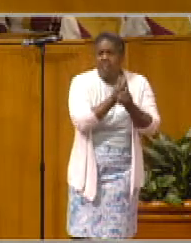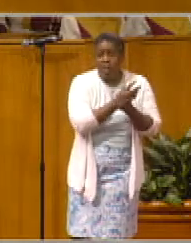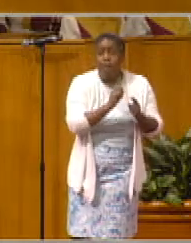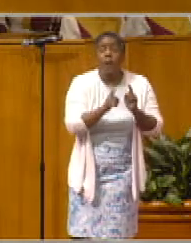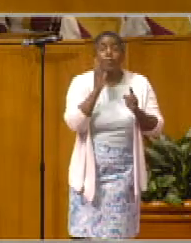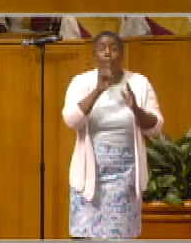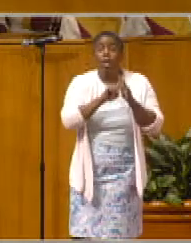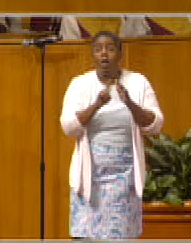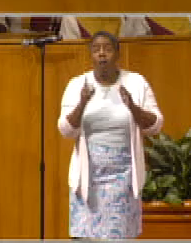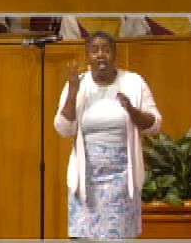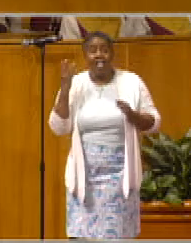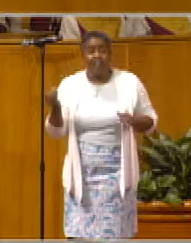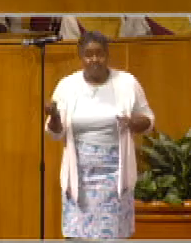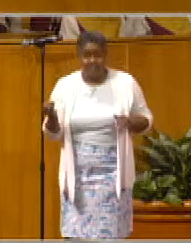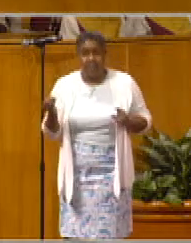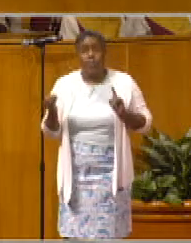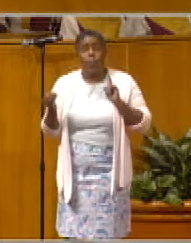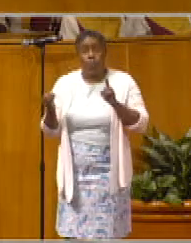walk away.